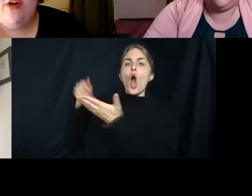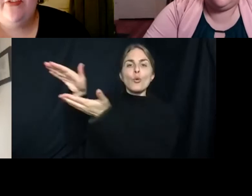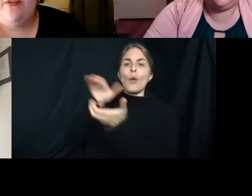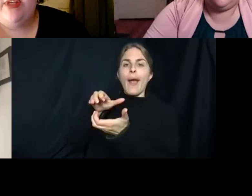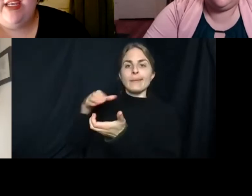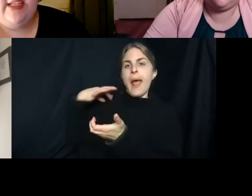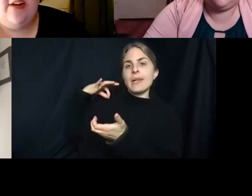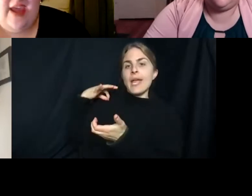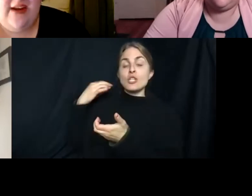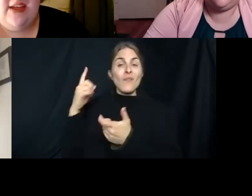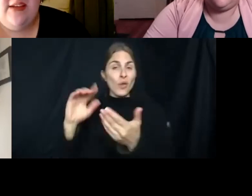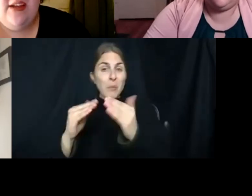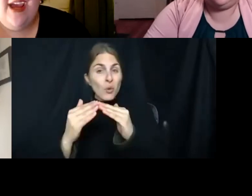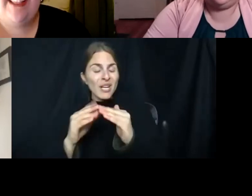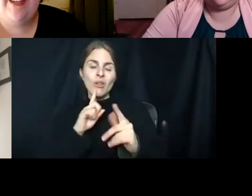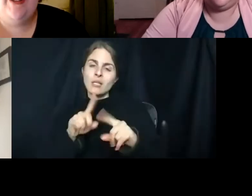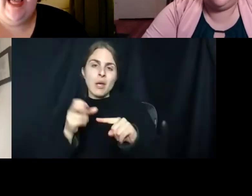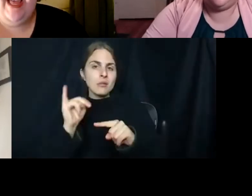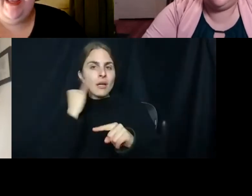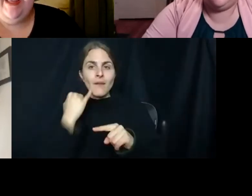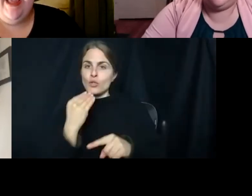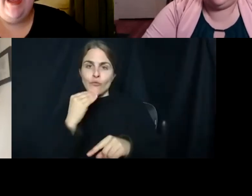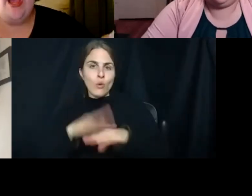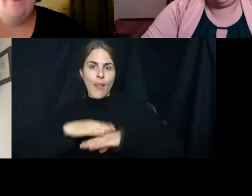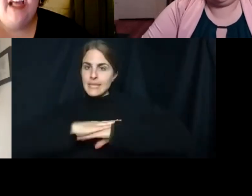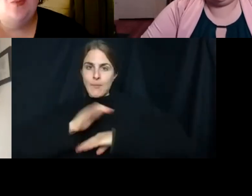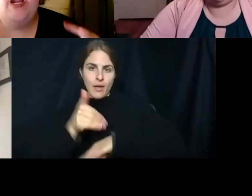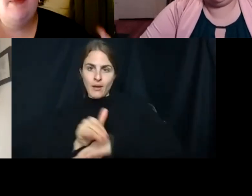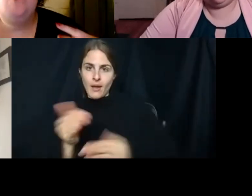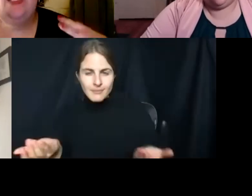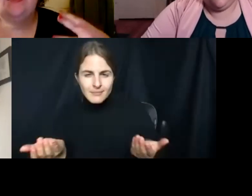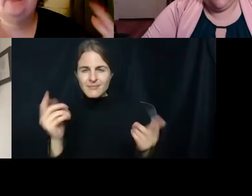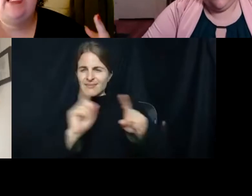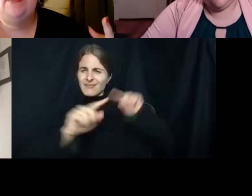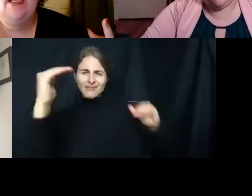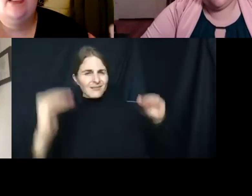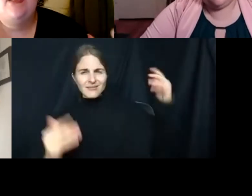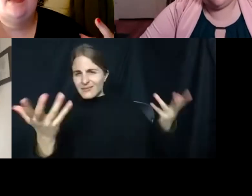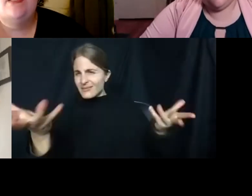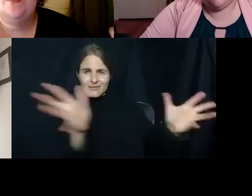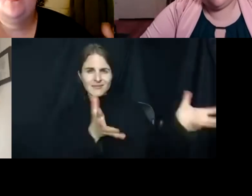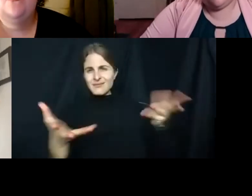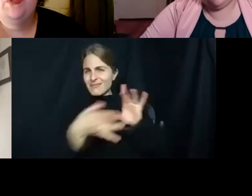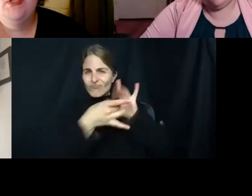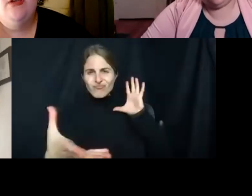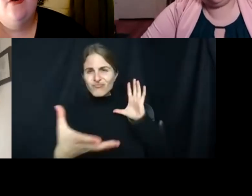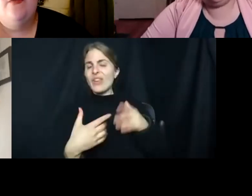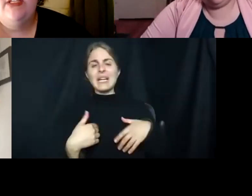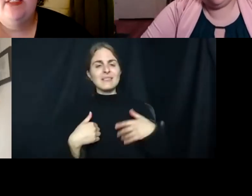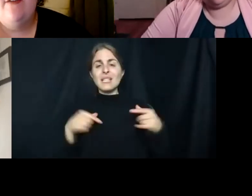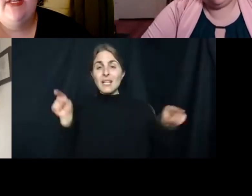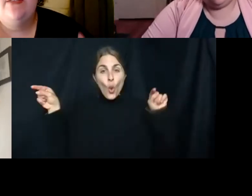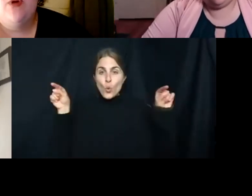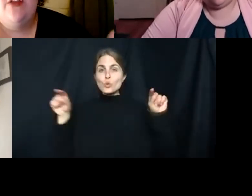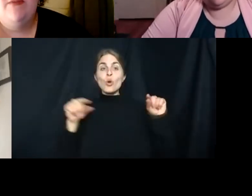whether or not they're eating dinner that night. And so like, that's what I mean when I say like these two groups, food